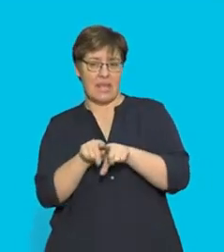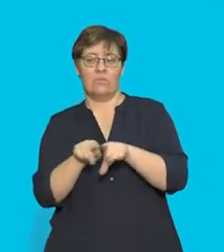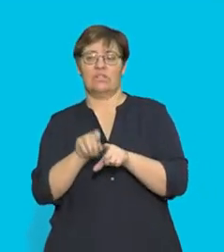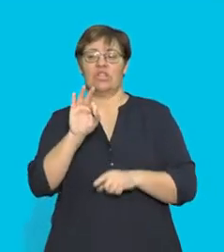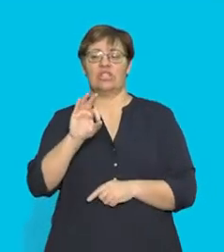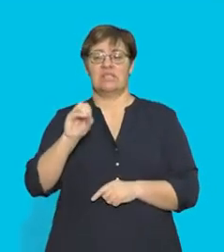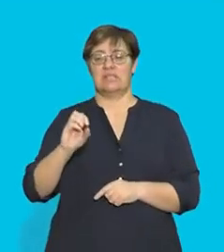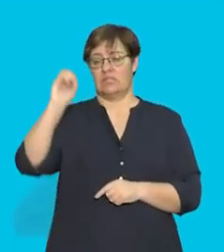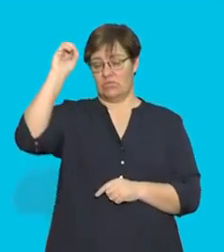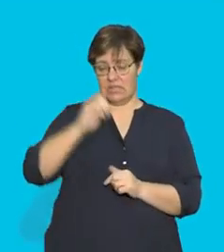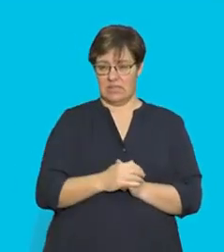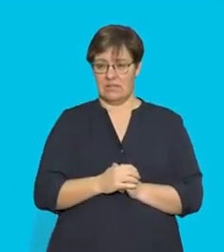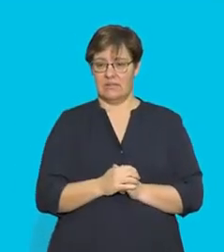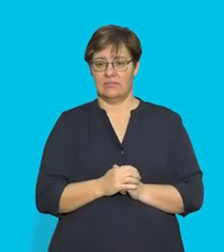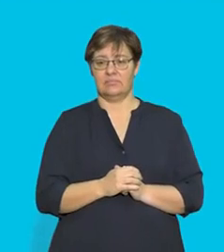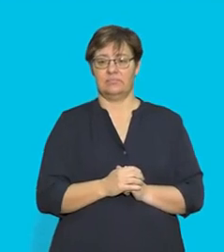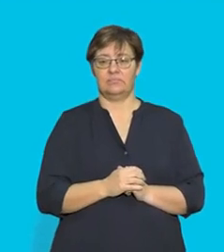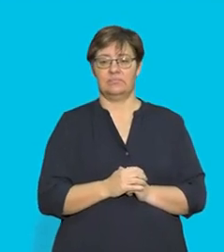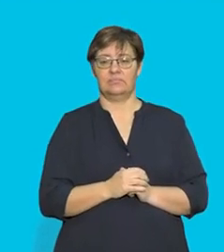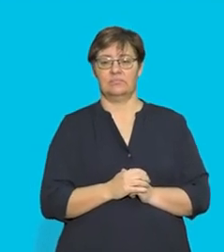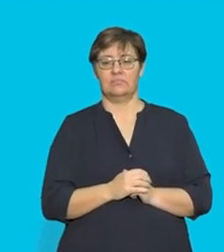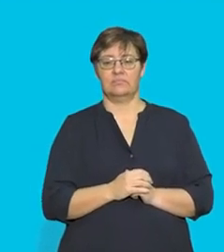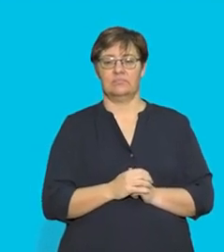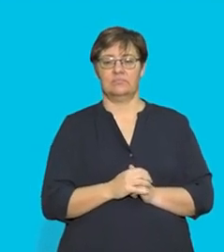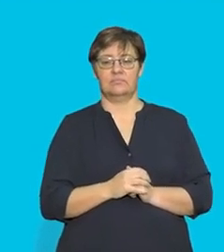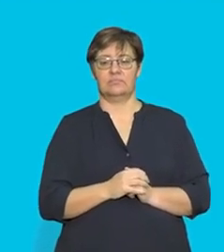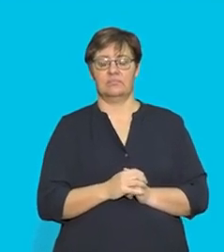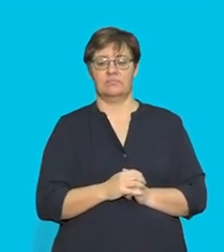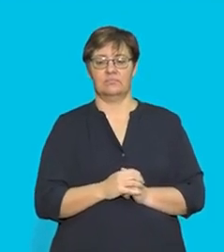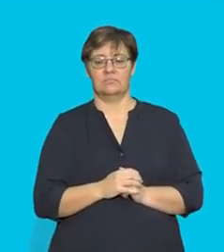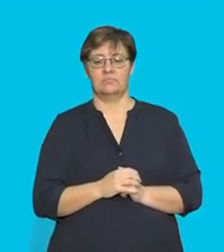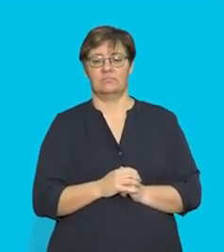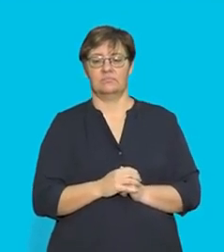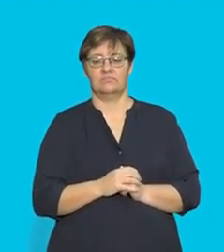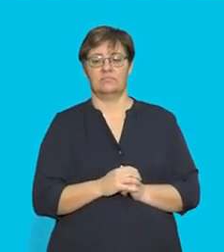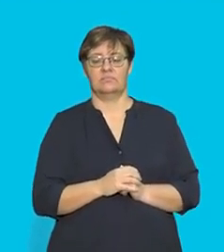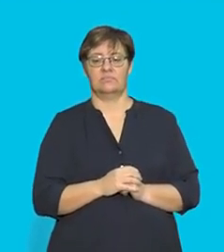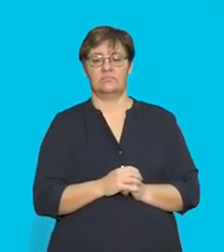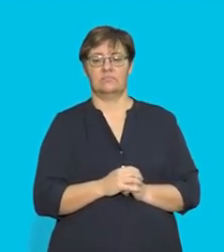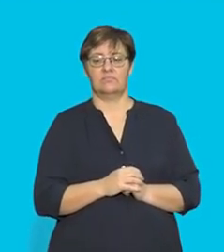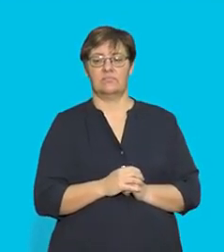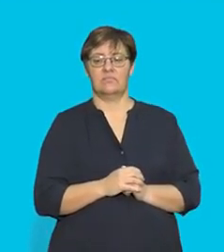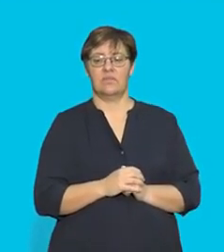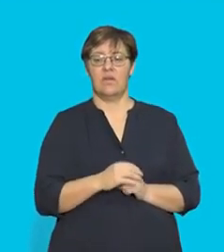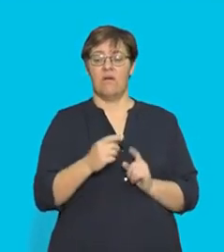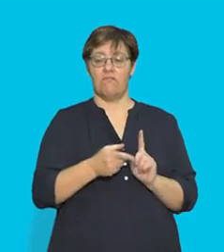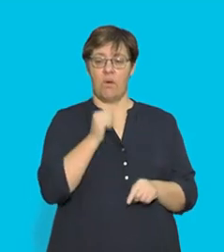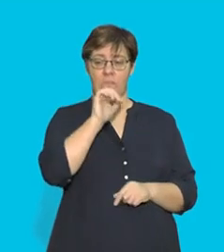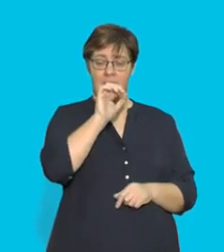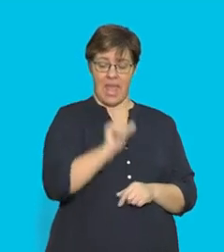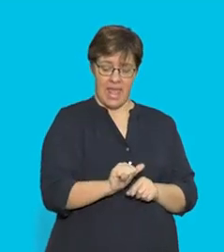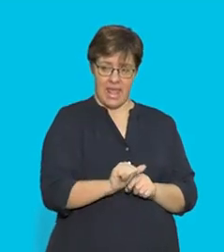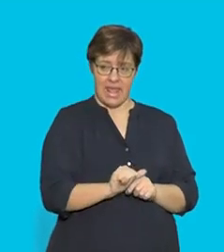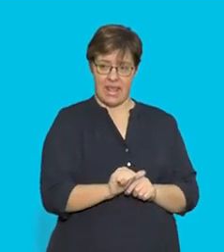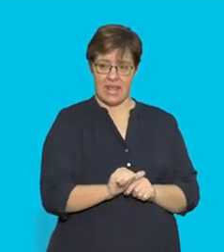degrees. So the angle of elevation, let me just grab my pen. Okay, so the angle of elevation from A,